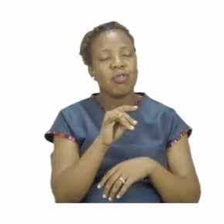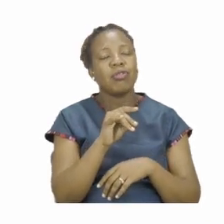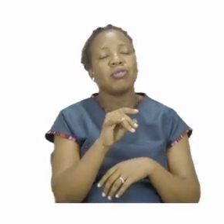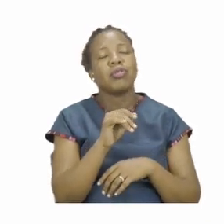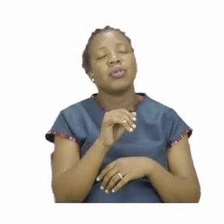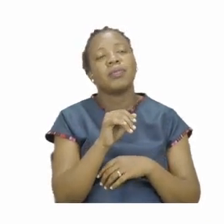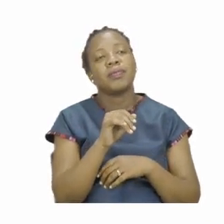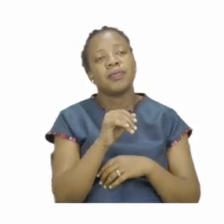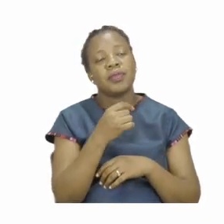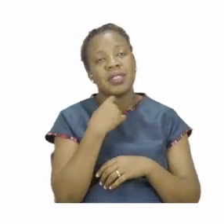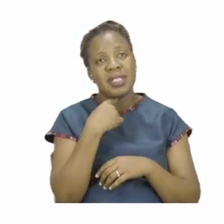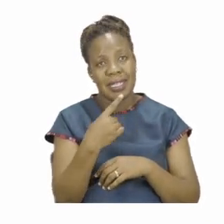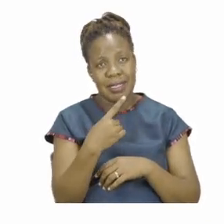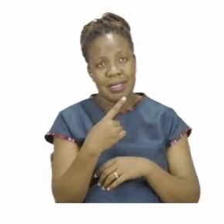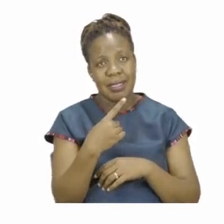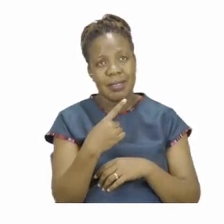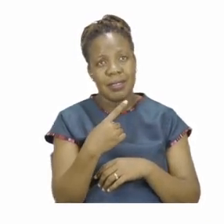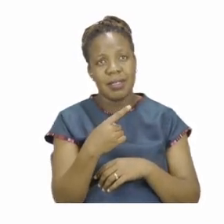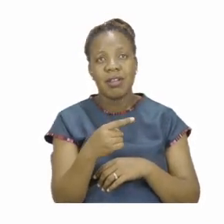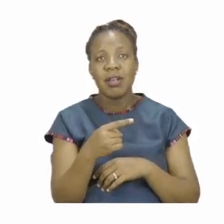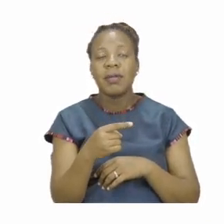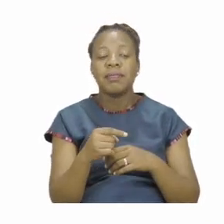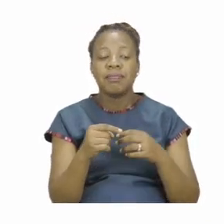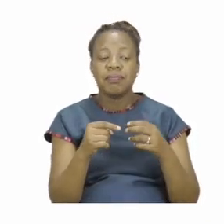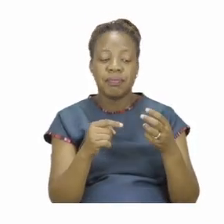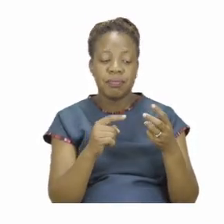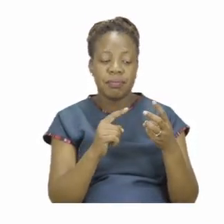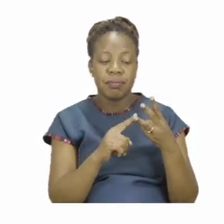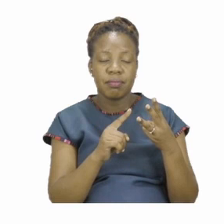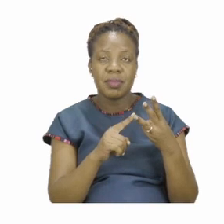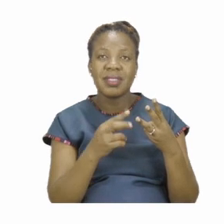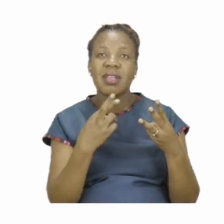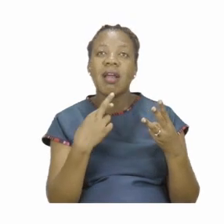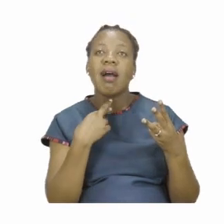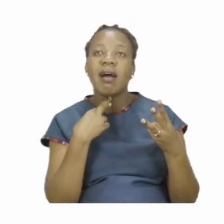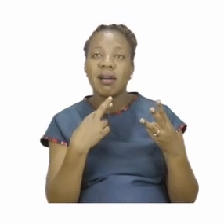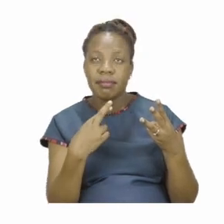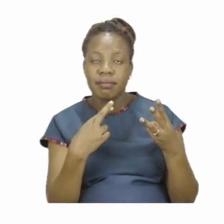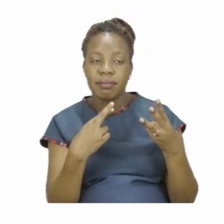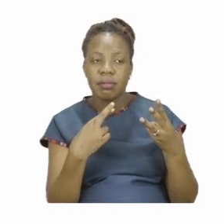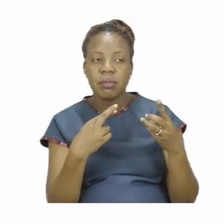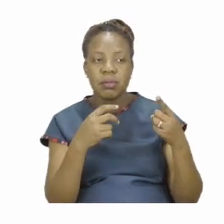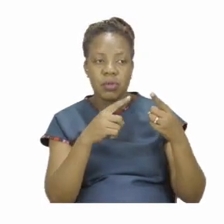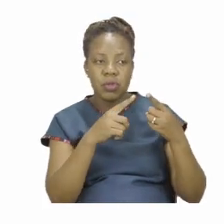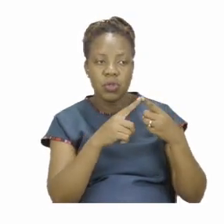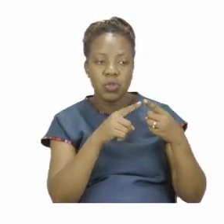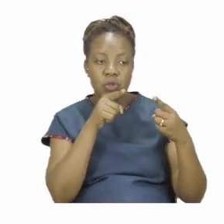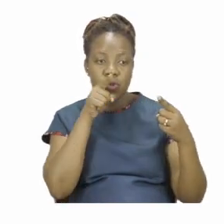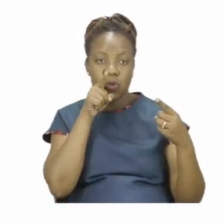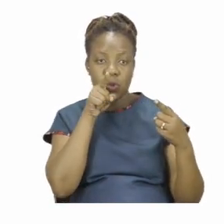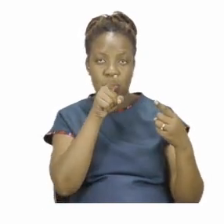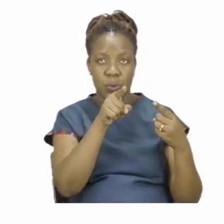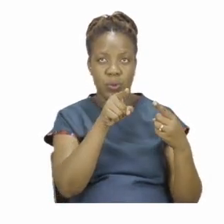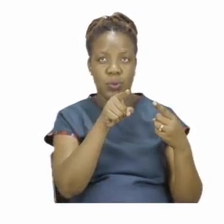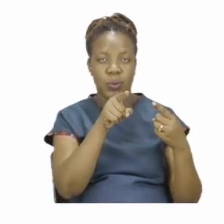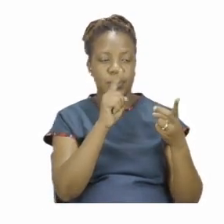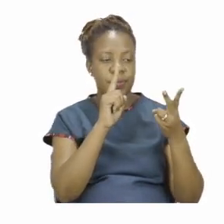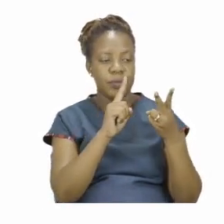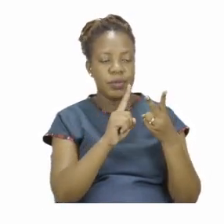they, or a name, a group, anything that is a name or a group needs to